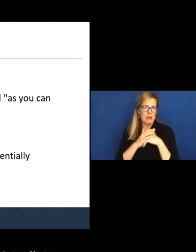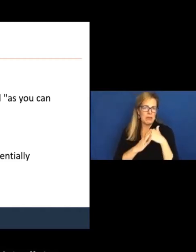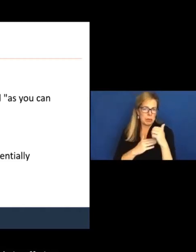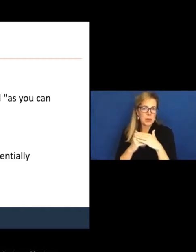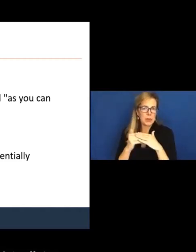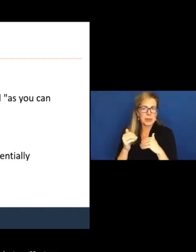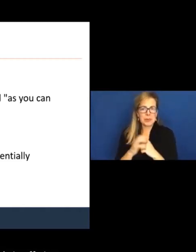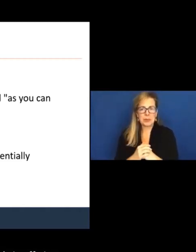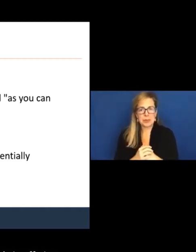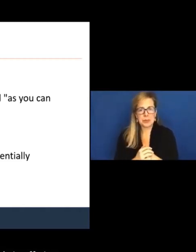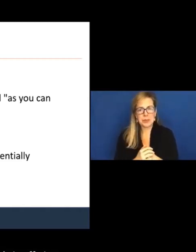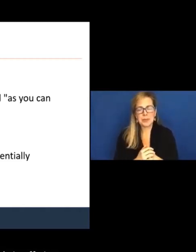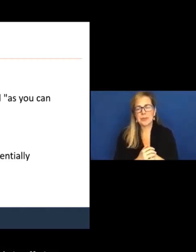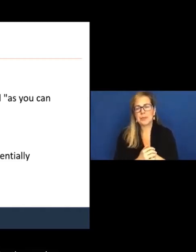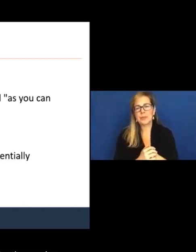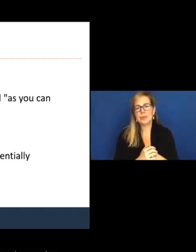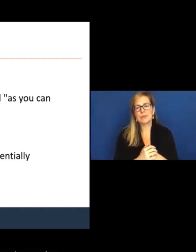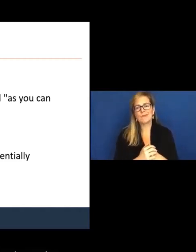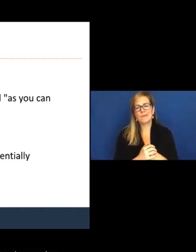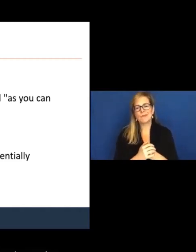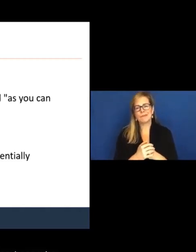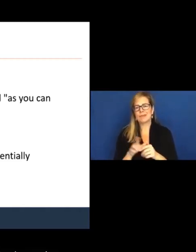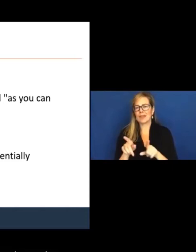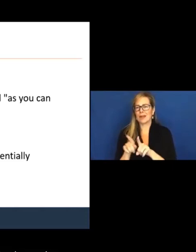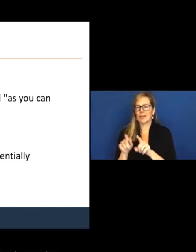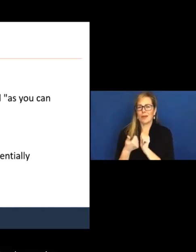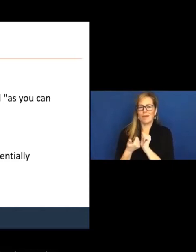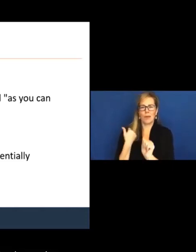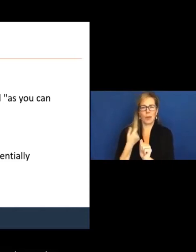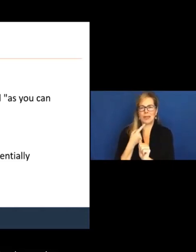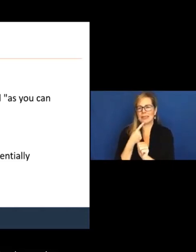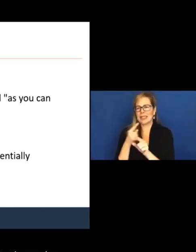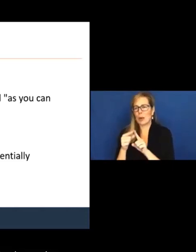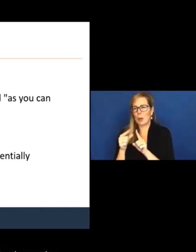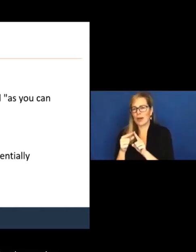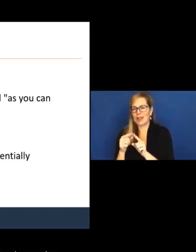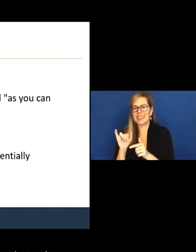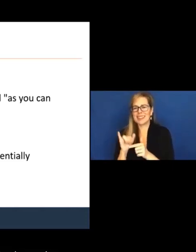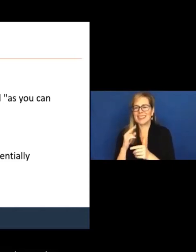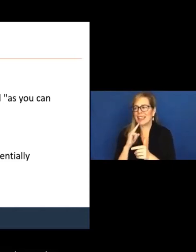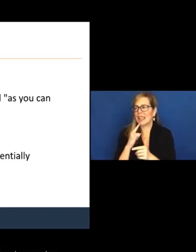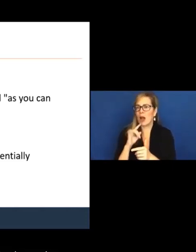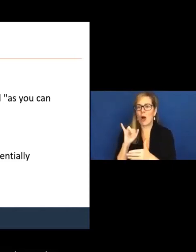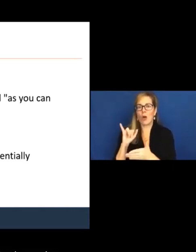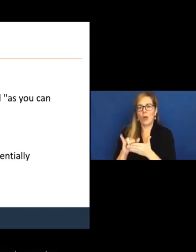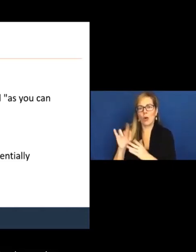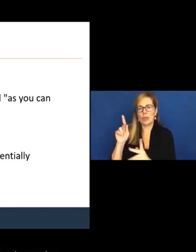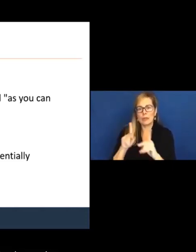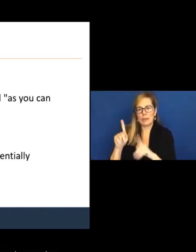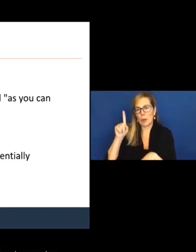Also avoid saying for those who can't see or for those who can't